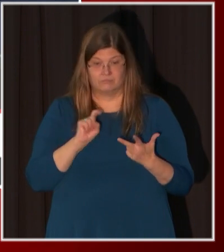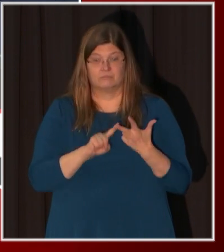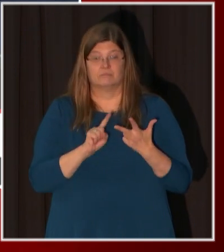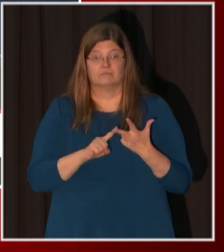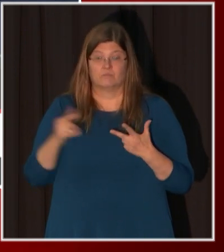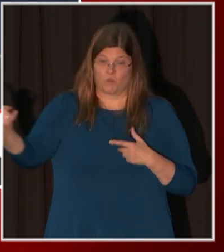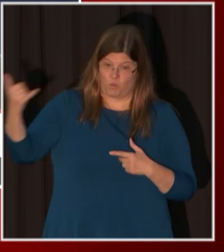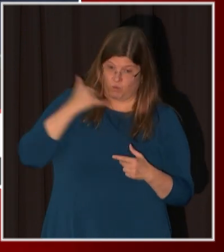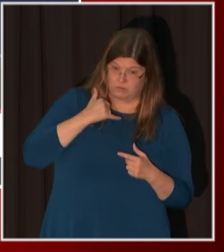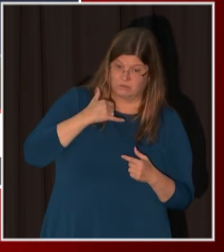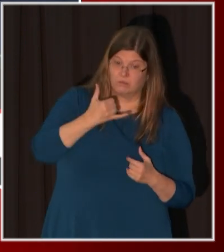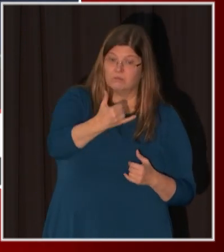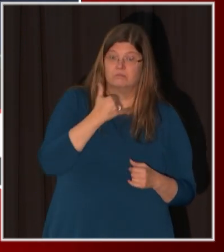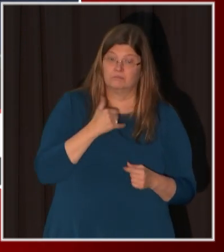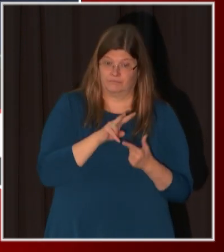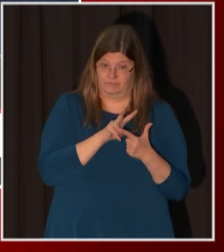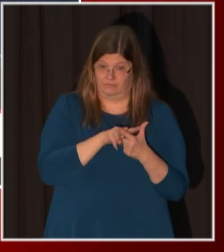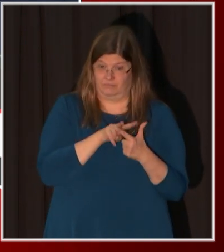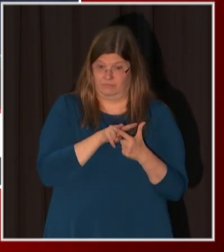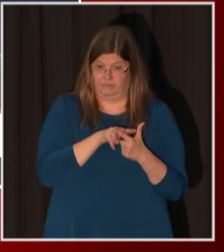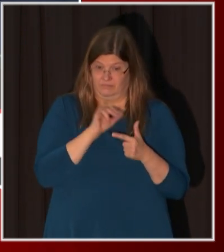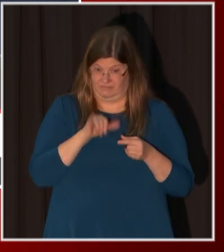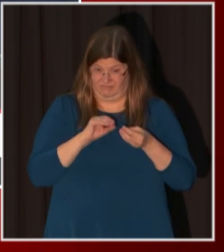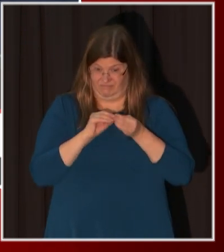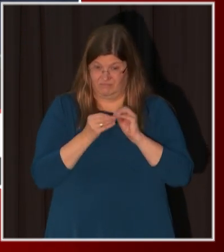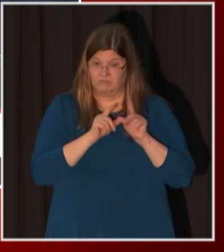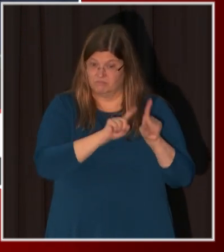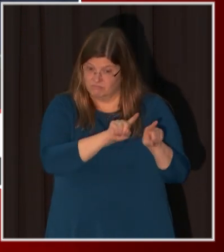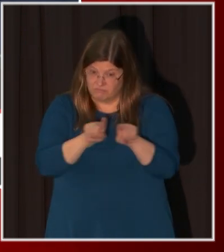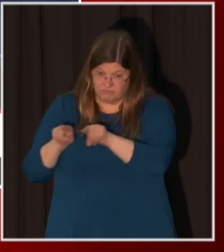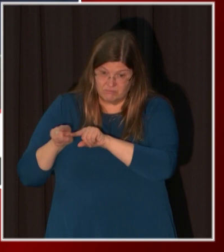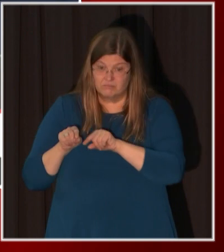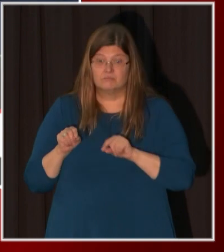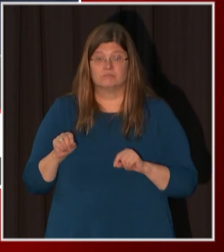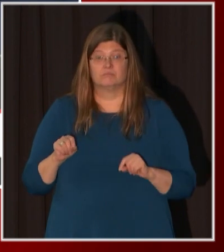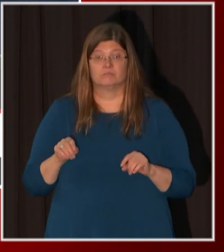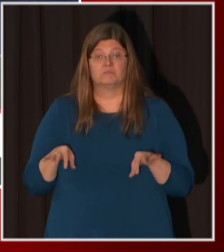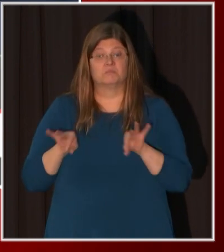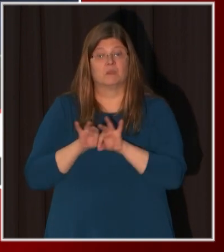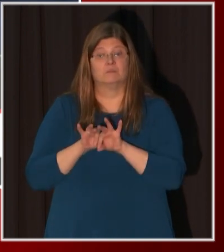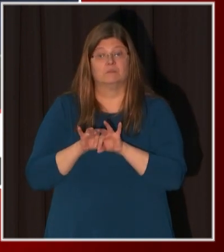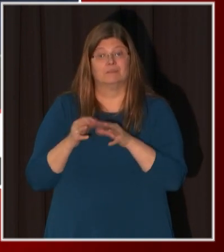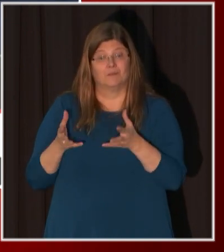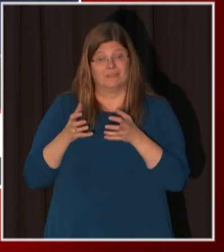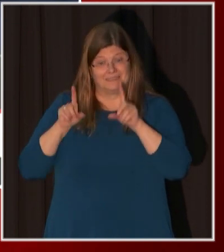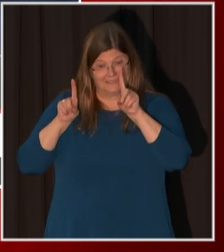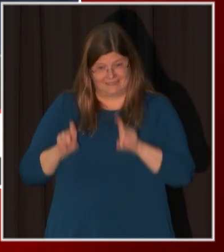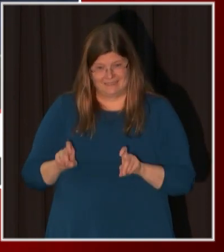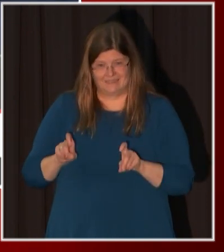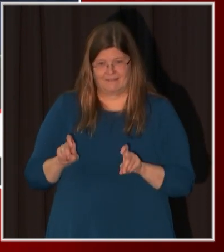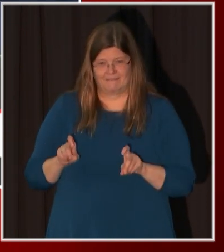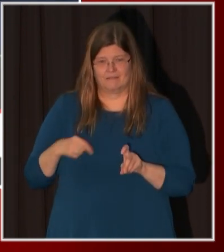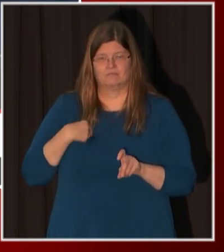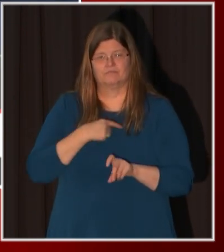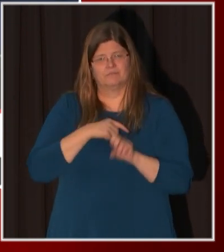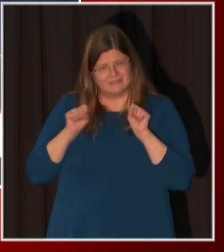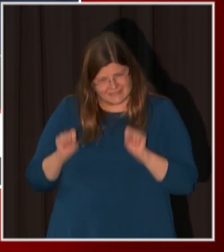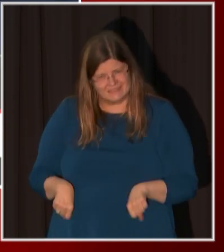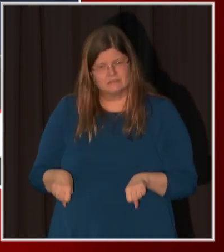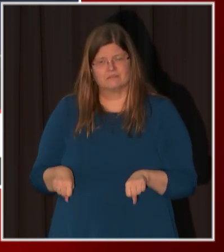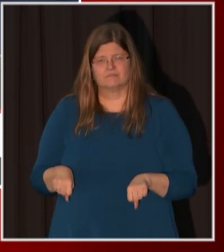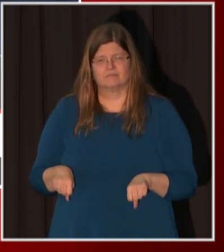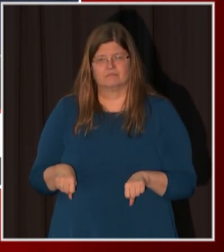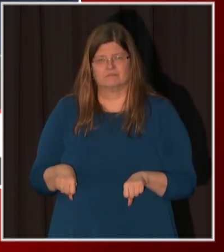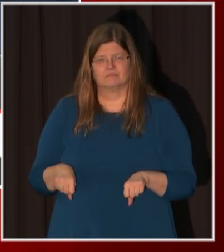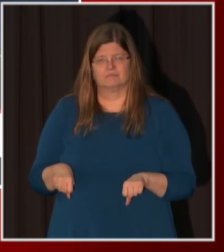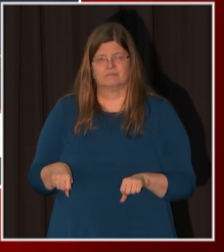855-363-0333 and come into those sites. It's critically important that if you want to be tested, you know that we have the capacity to test you. And there are